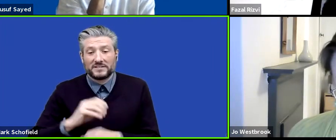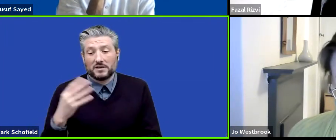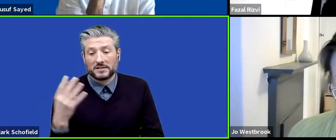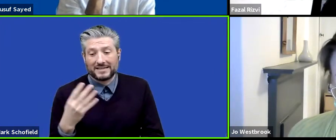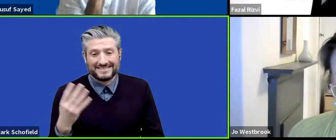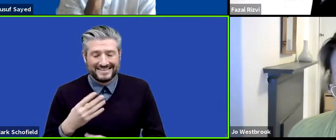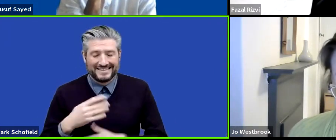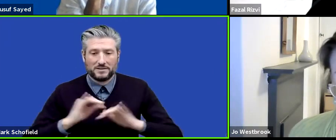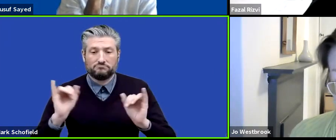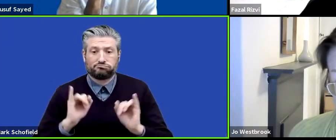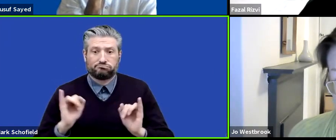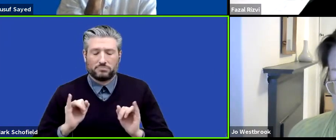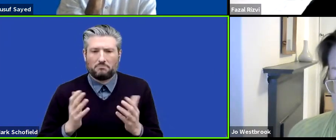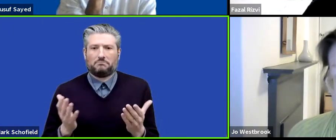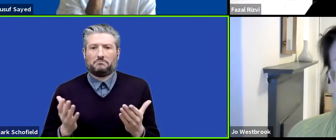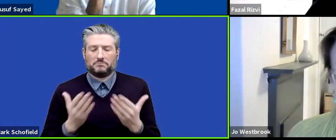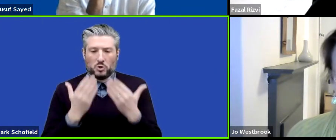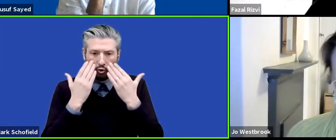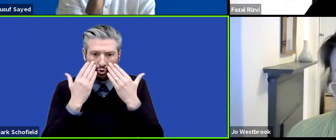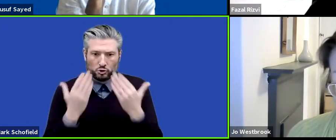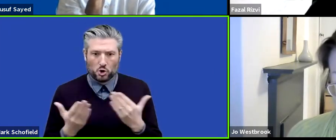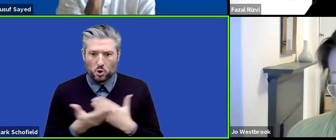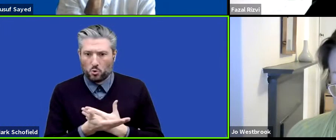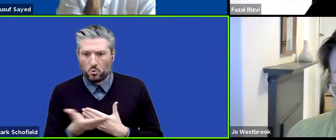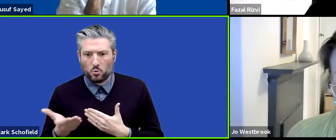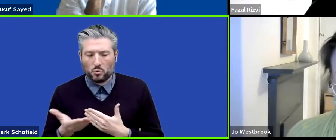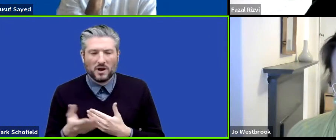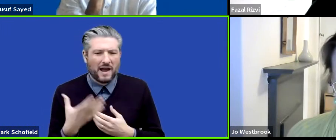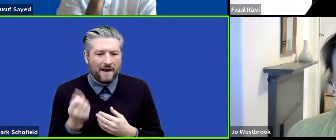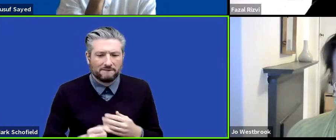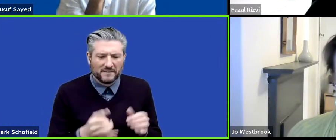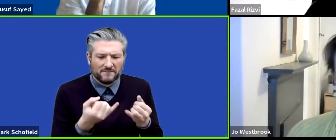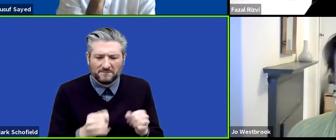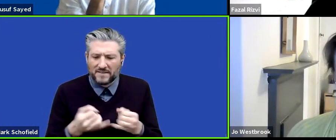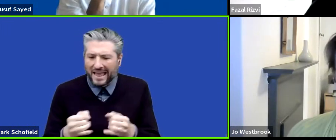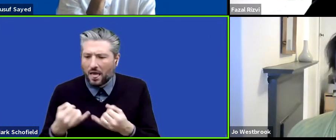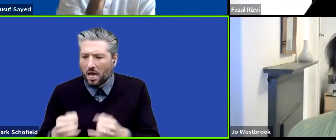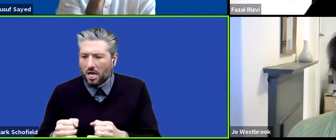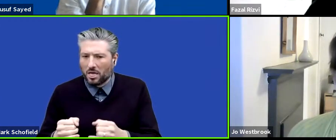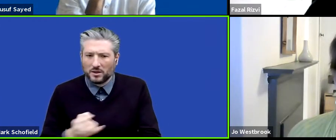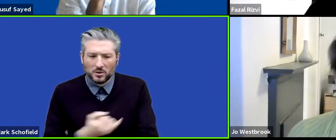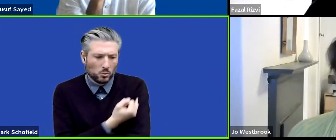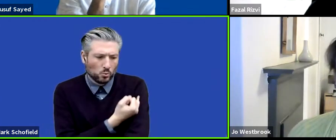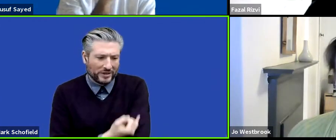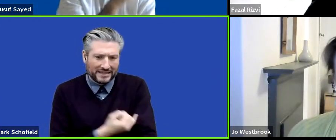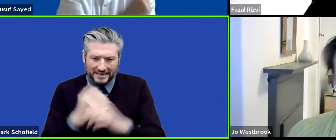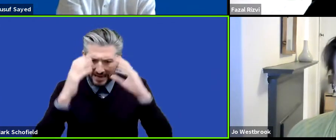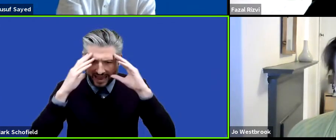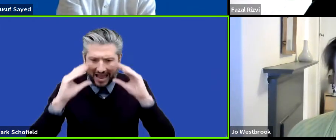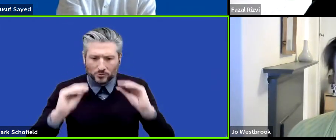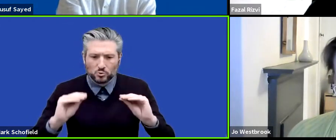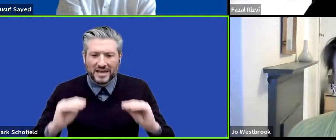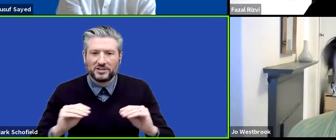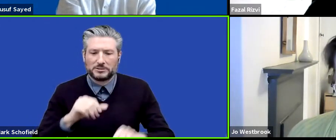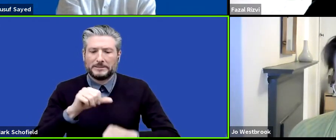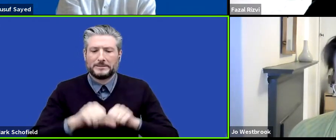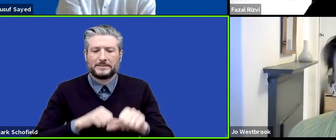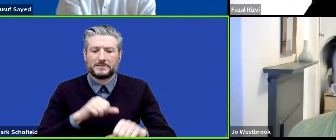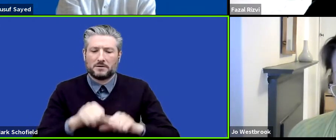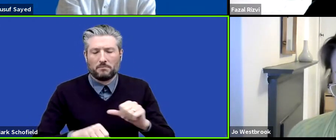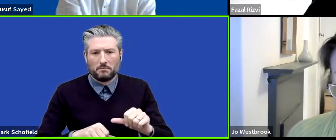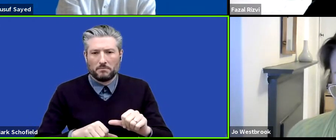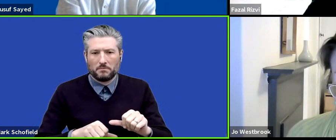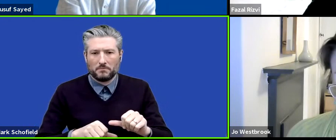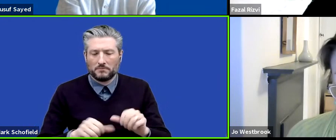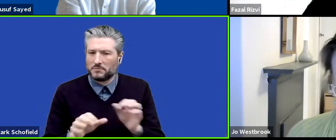reveals the failures and fragilities of education systems, laying bare existing education inequities, which in times